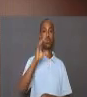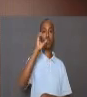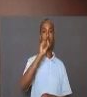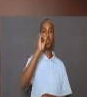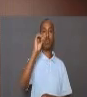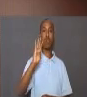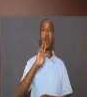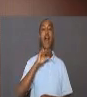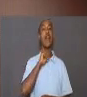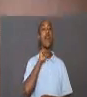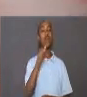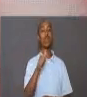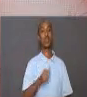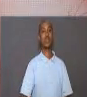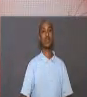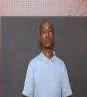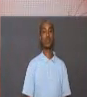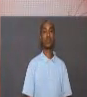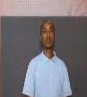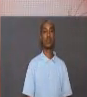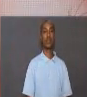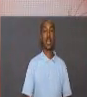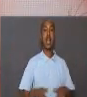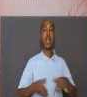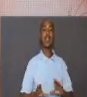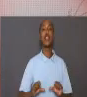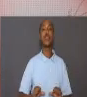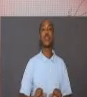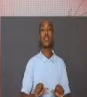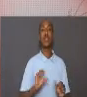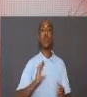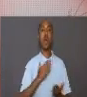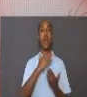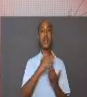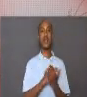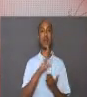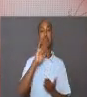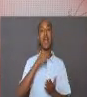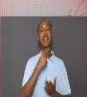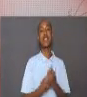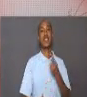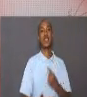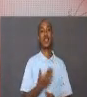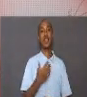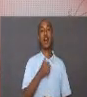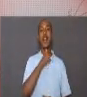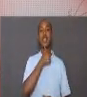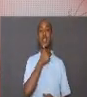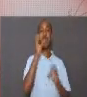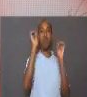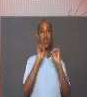acid are not. Let us continue our lesson by discussing